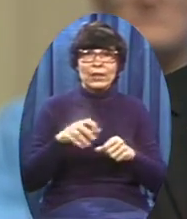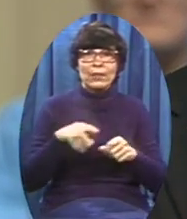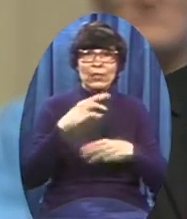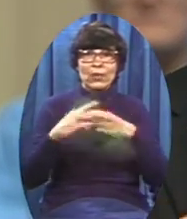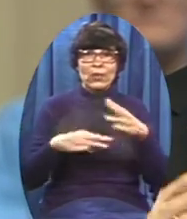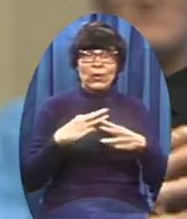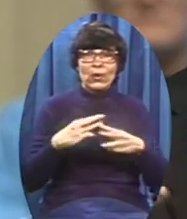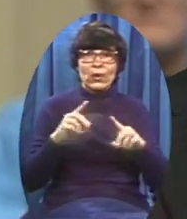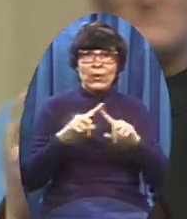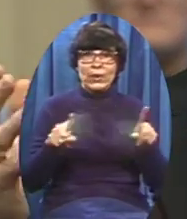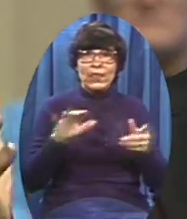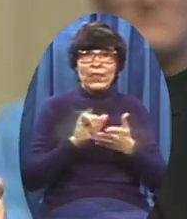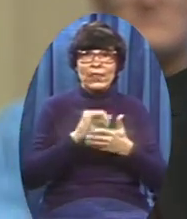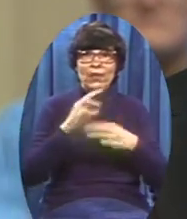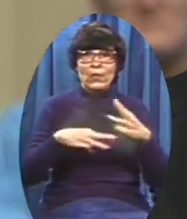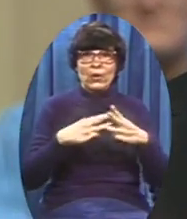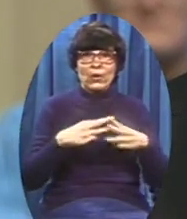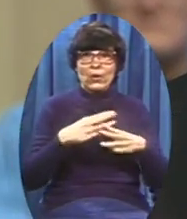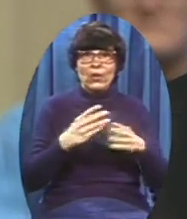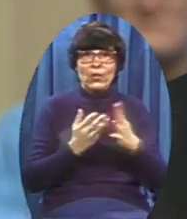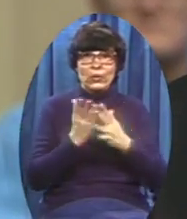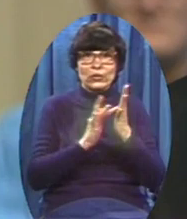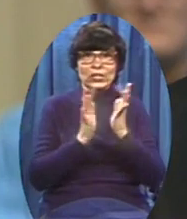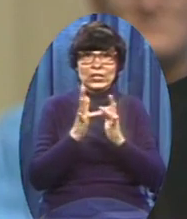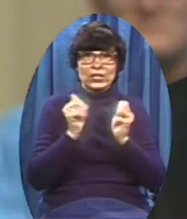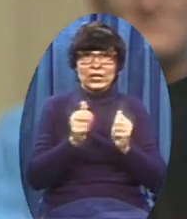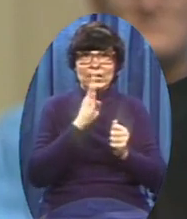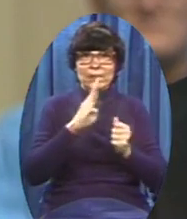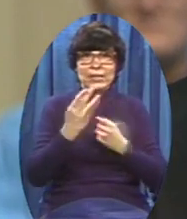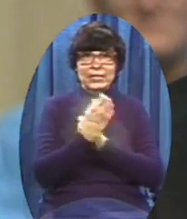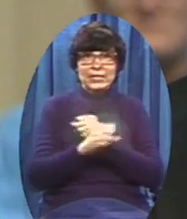be saved. For He was not willing that any should perish,